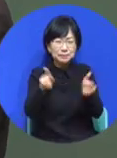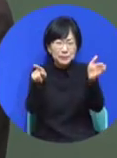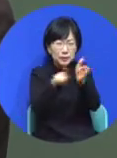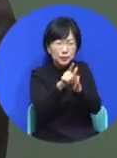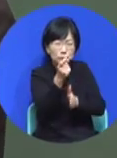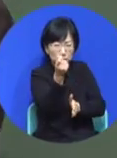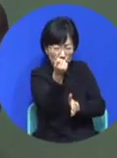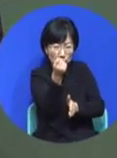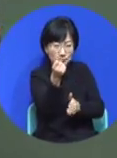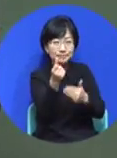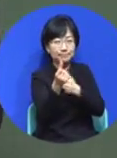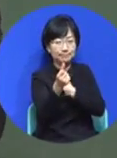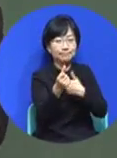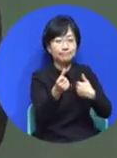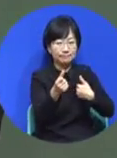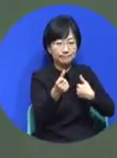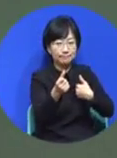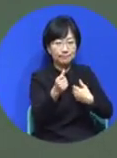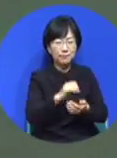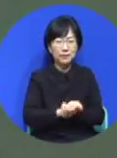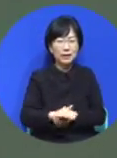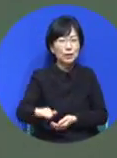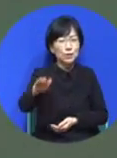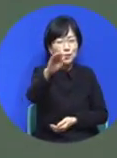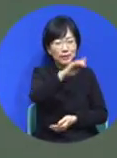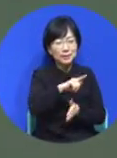You just need a little bit of faith.